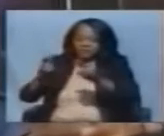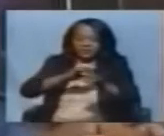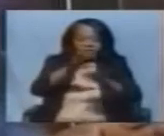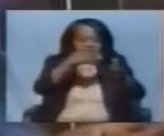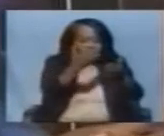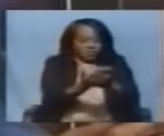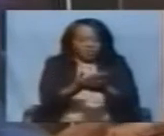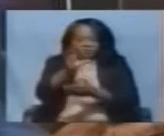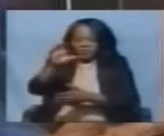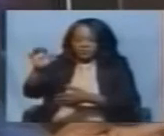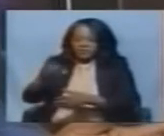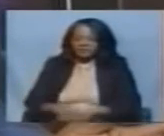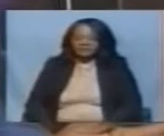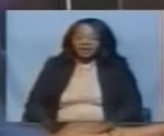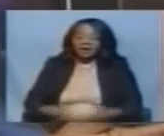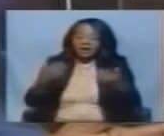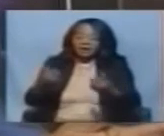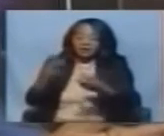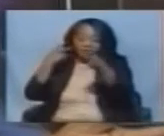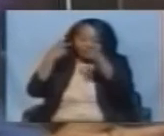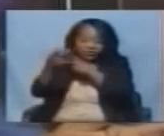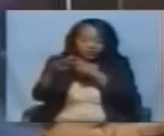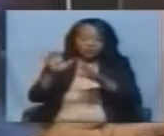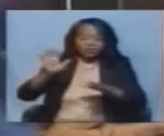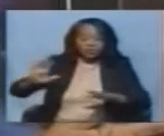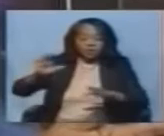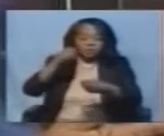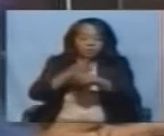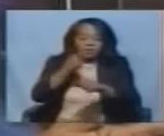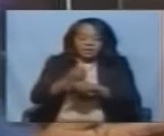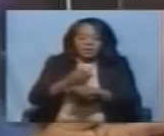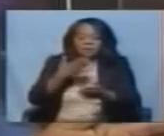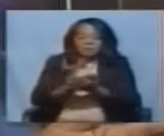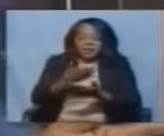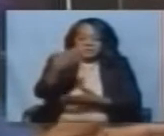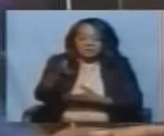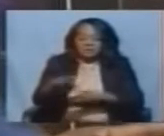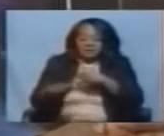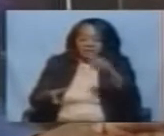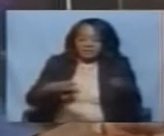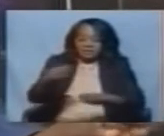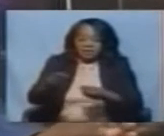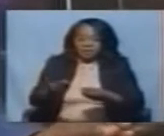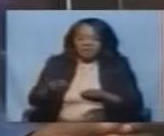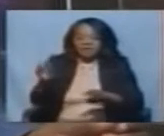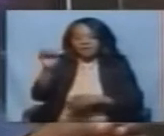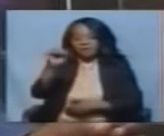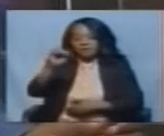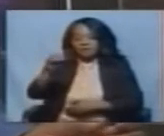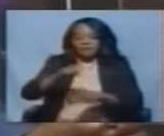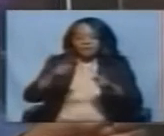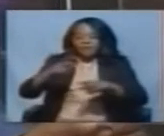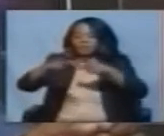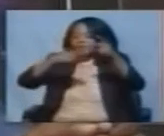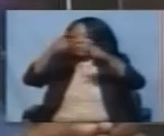inspections. Now, let me take you to your vision. Your vision is to make purchasing and supply management profession a vehicle and tool for prosperity